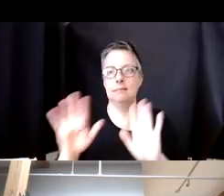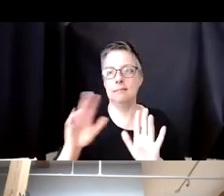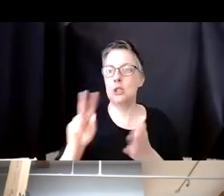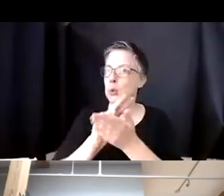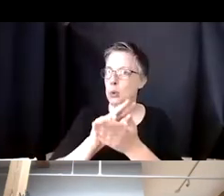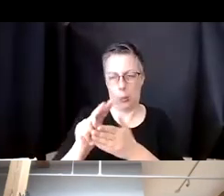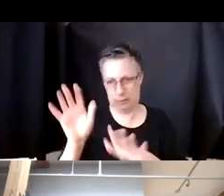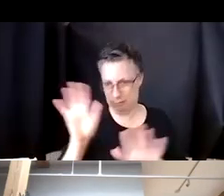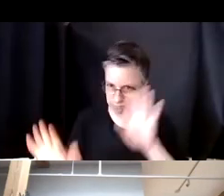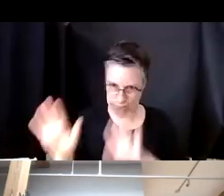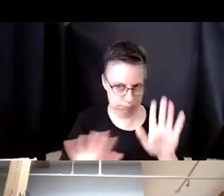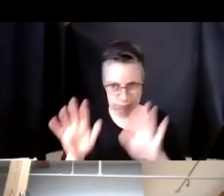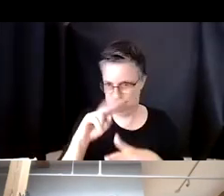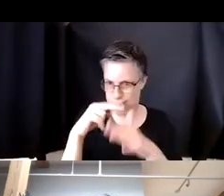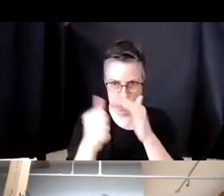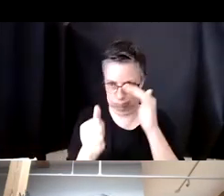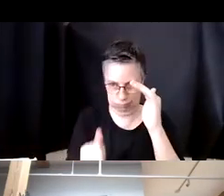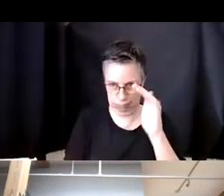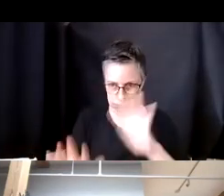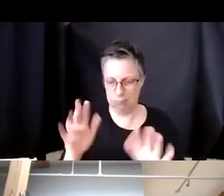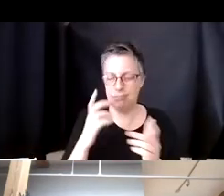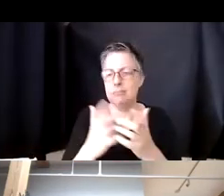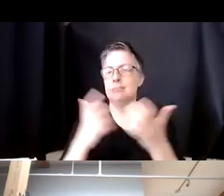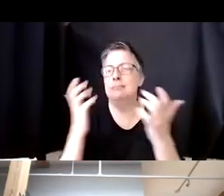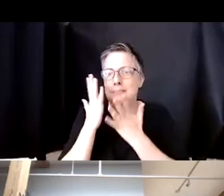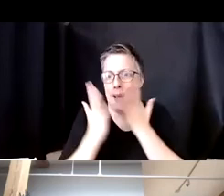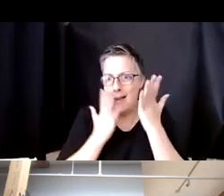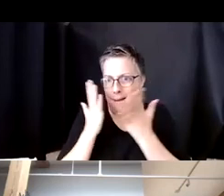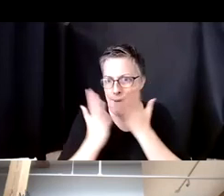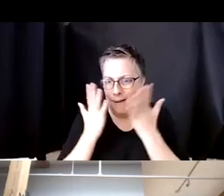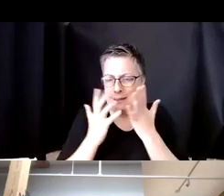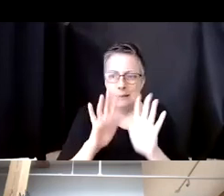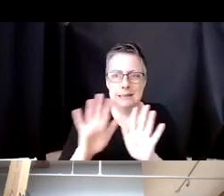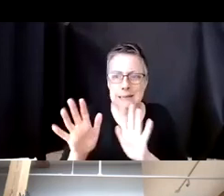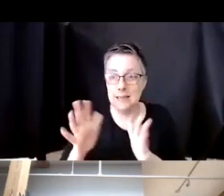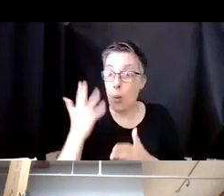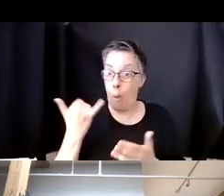fumbling and immense embarrassment, because here we are